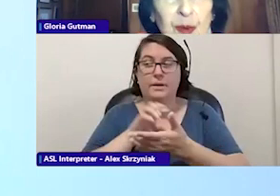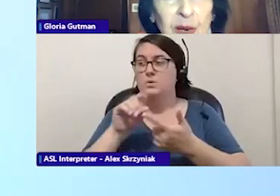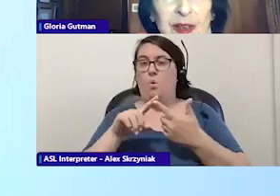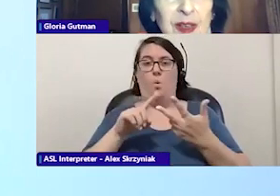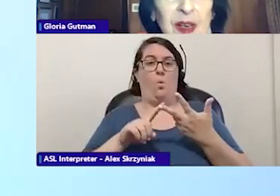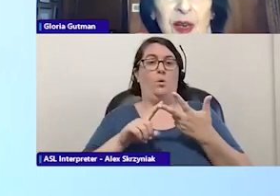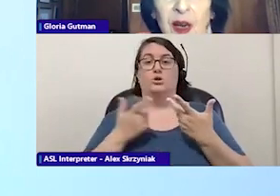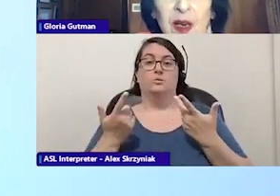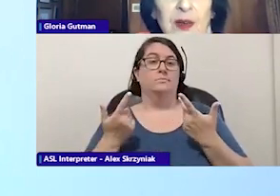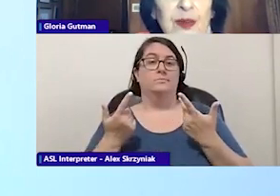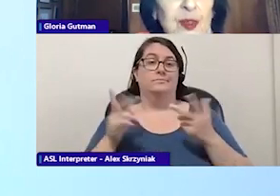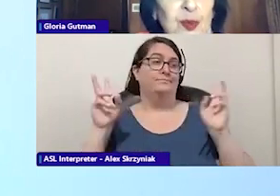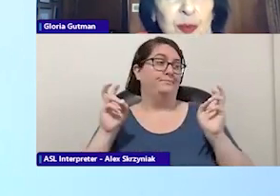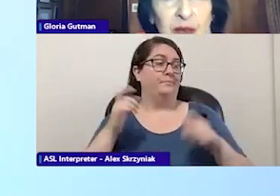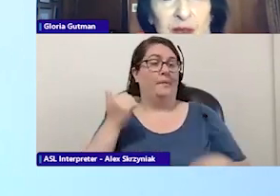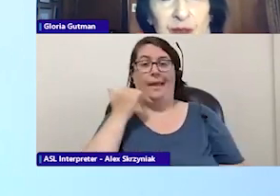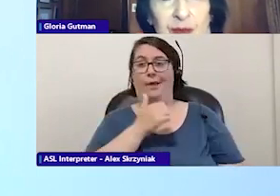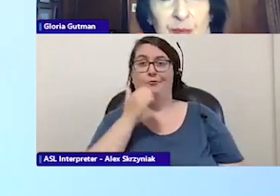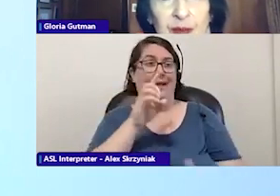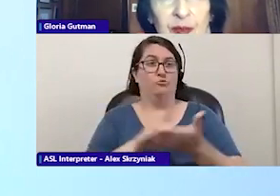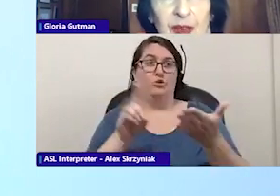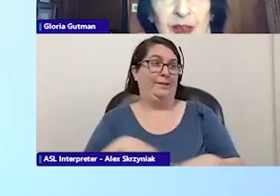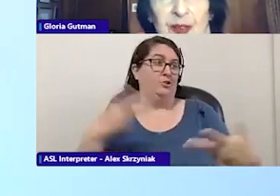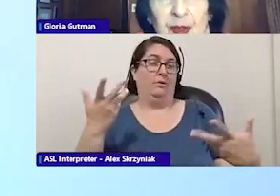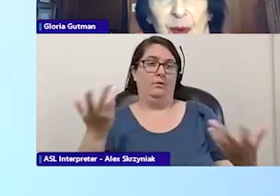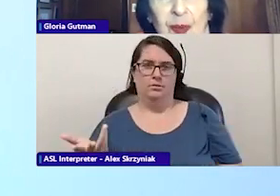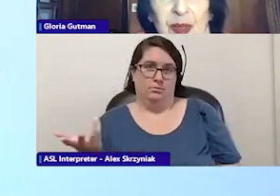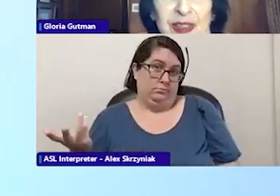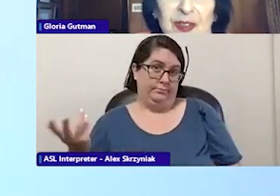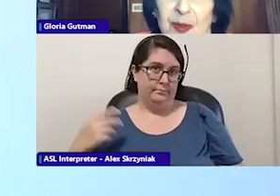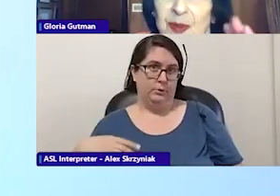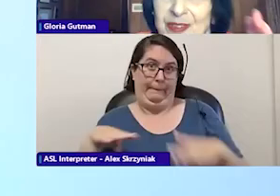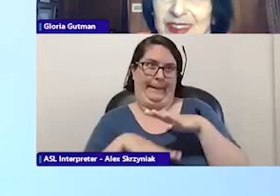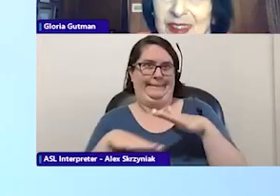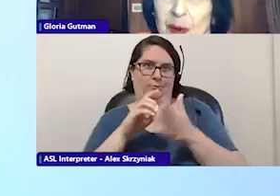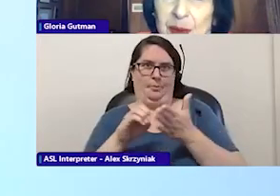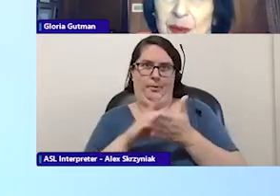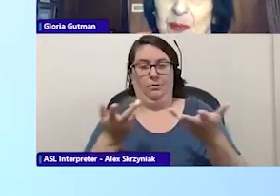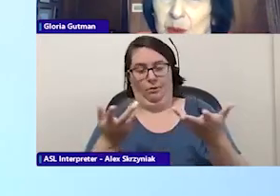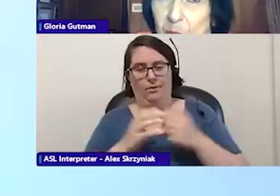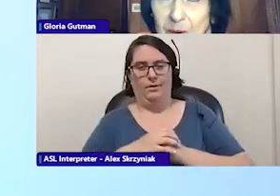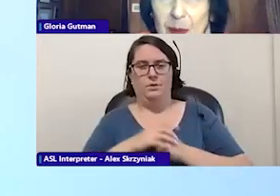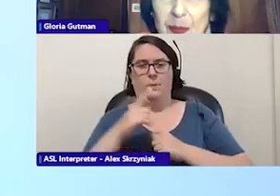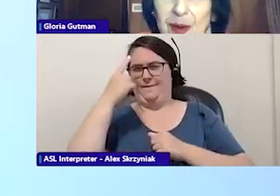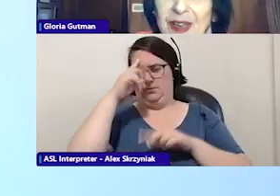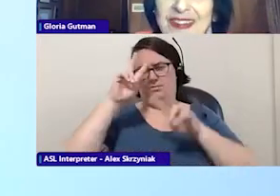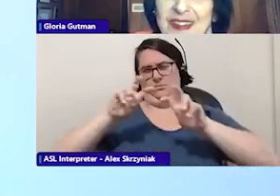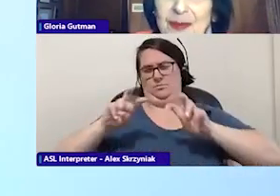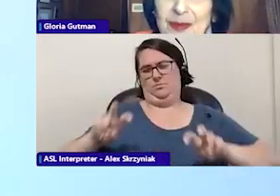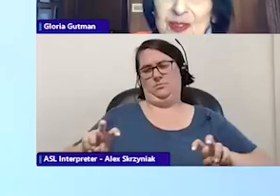garden variety discrimination? So we need to think a bit more